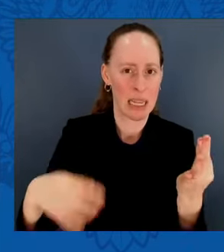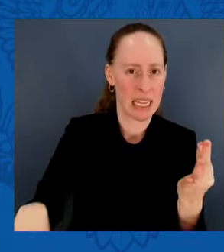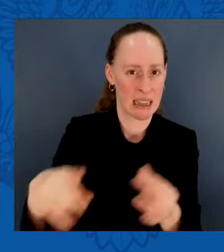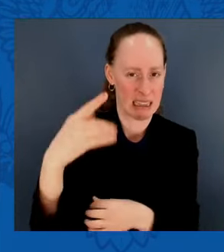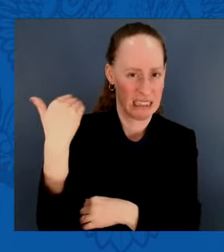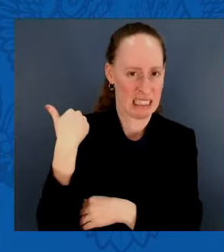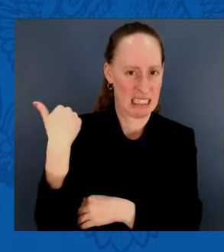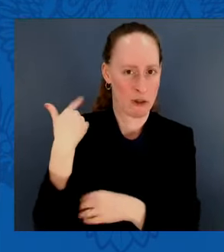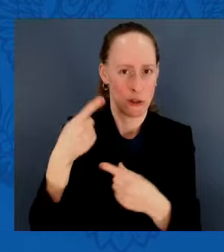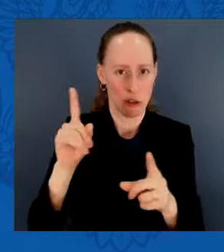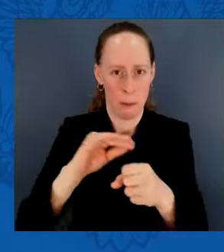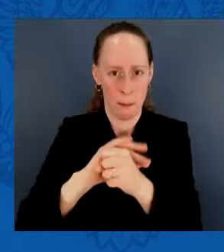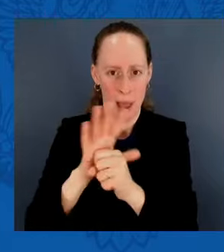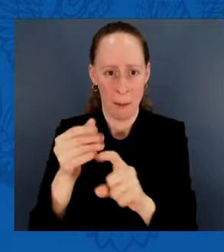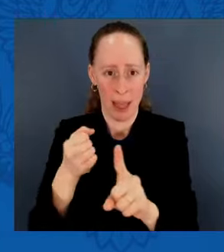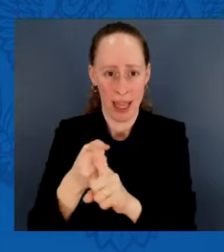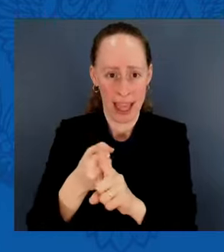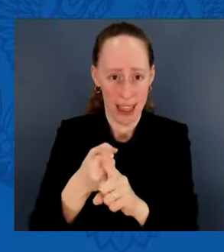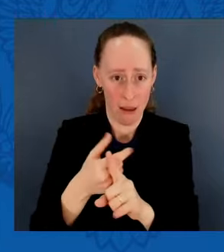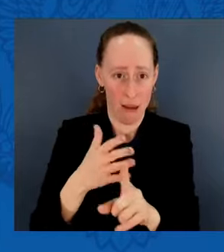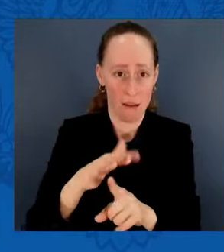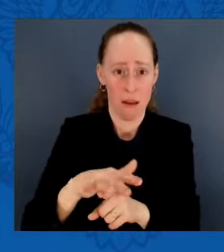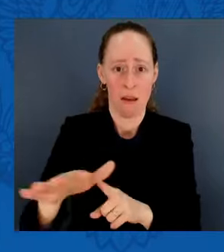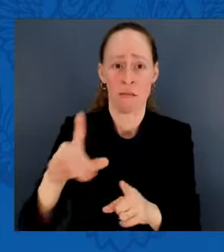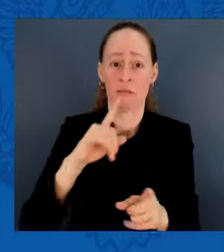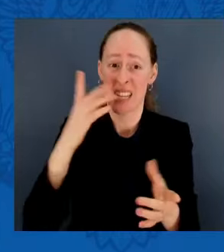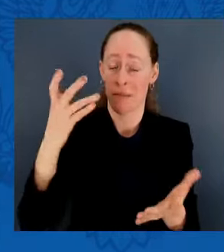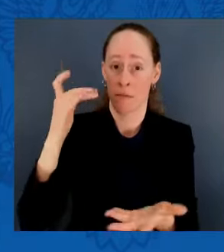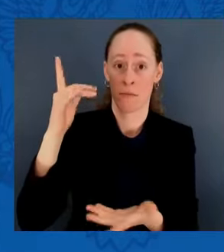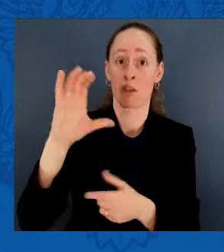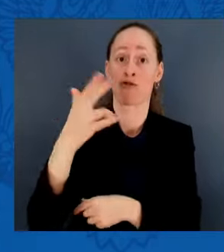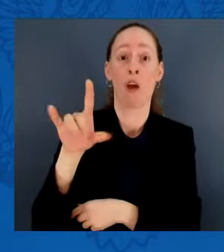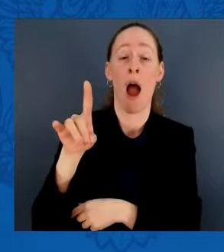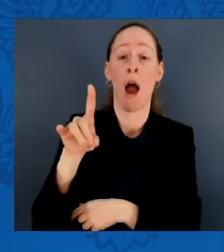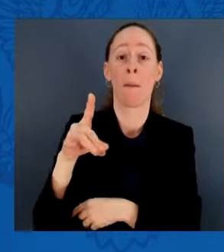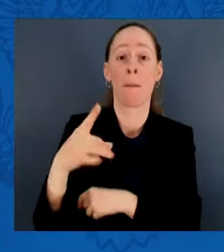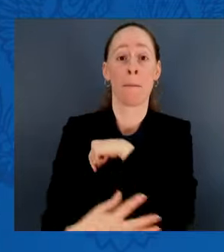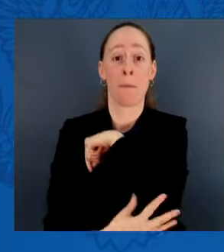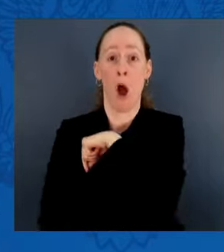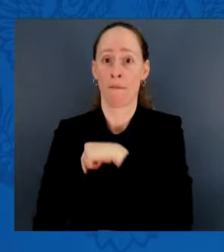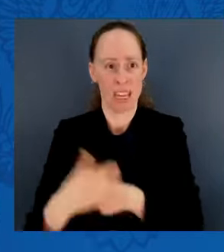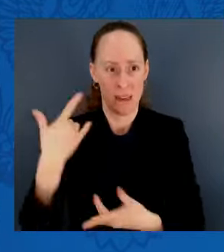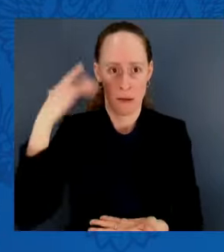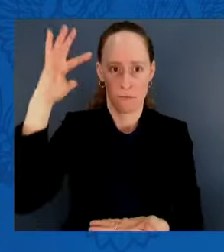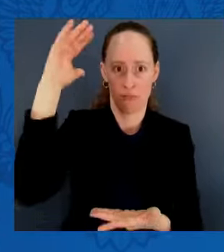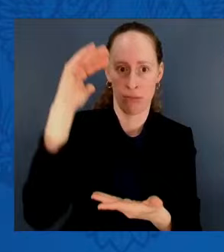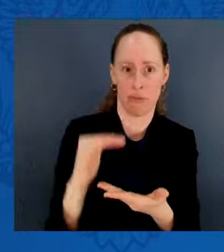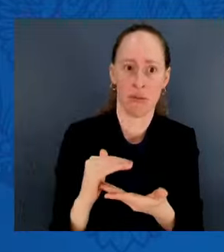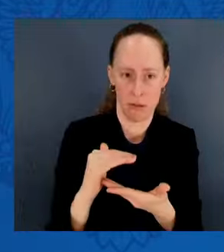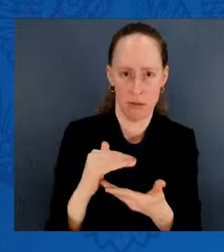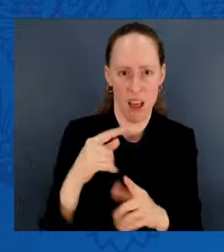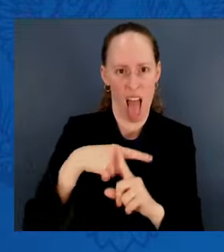Restore that child tax credit. No child should go hungry in this country.